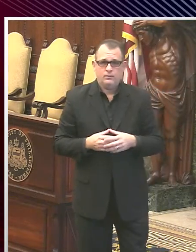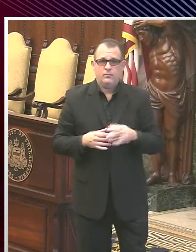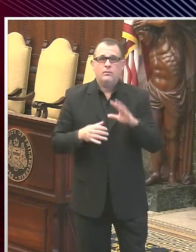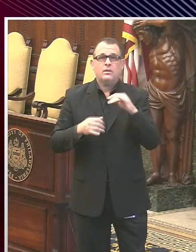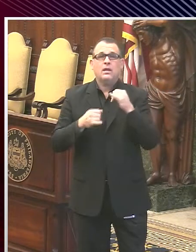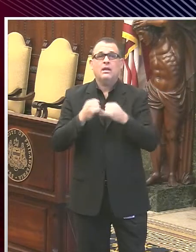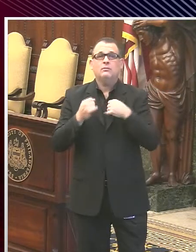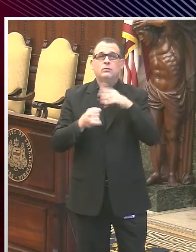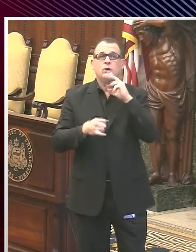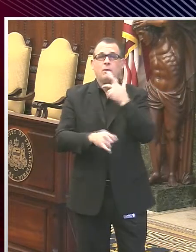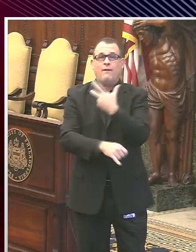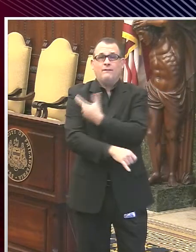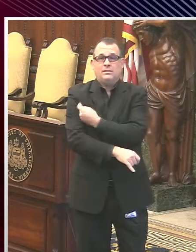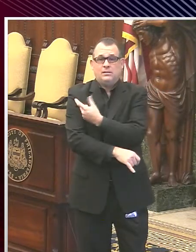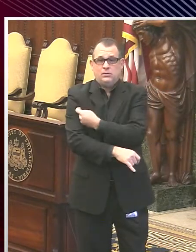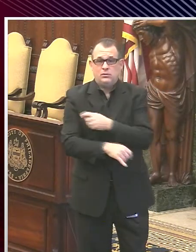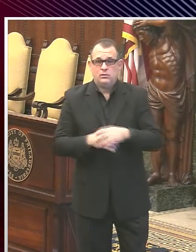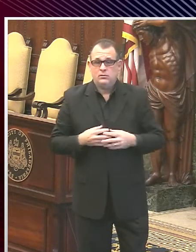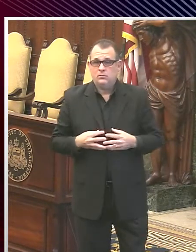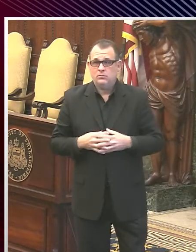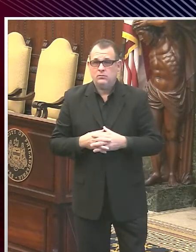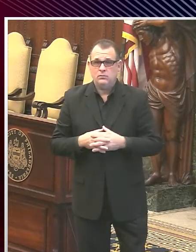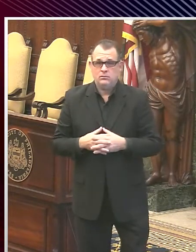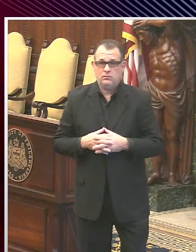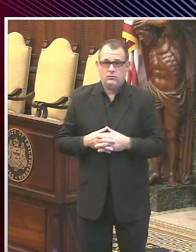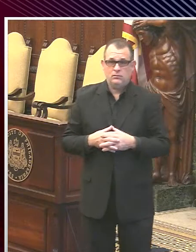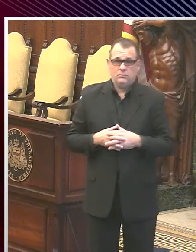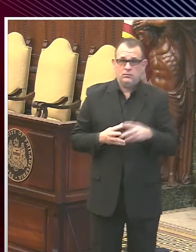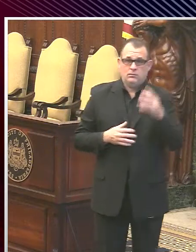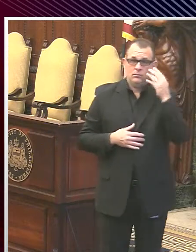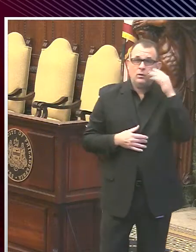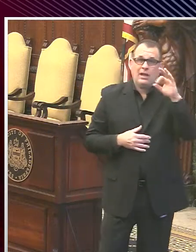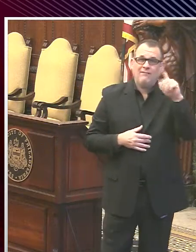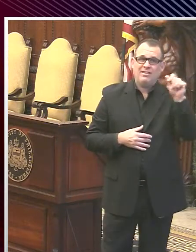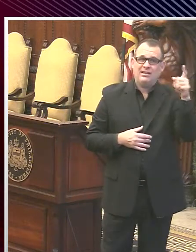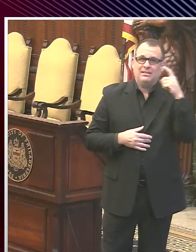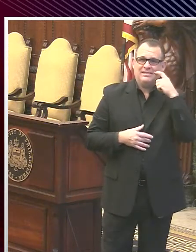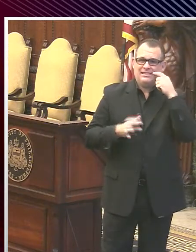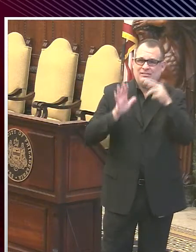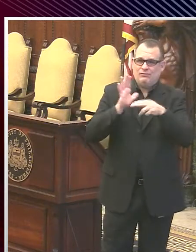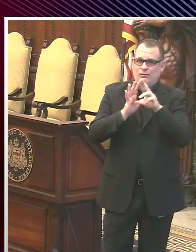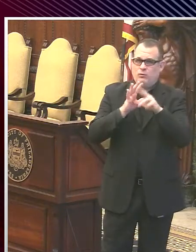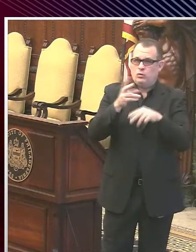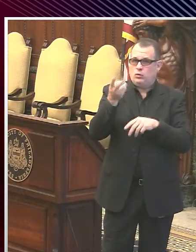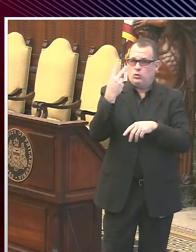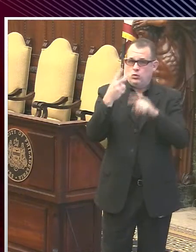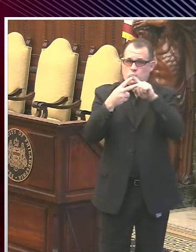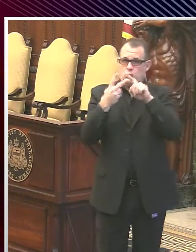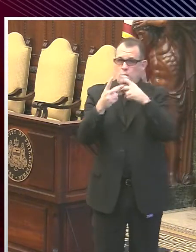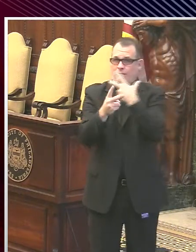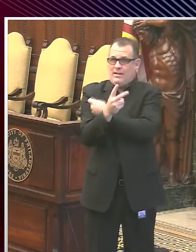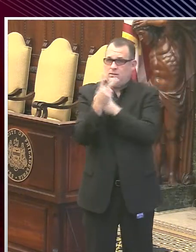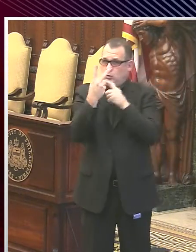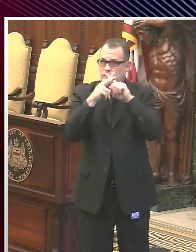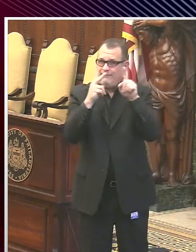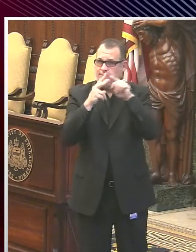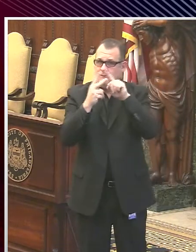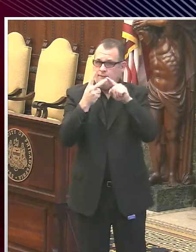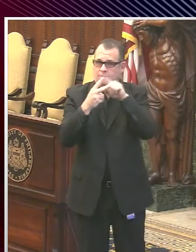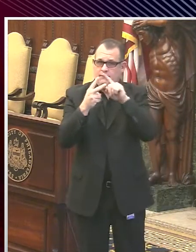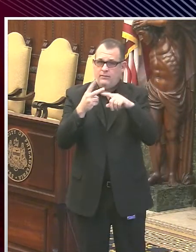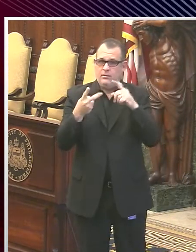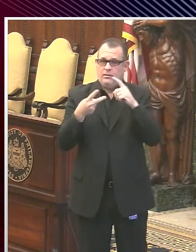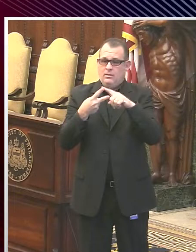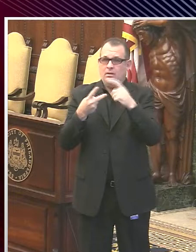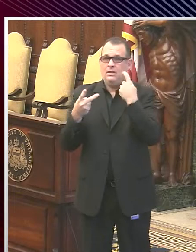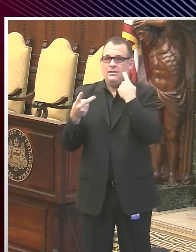The FDA is reviewing results of the studies of these 2 vaccines right now. And they apparently just released evidence of